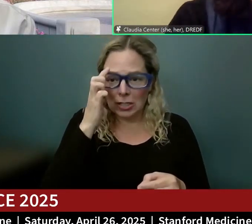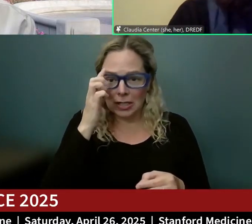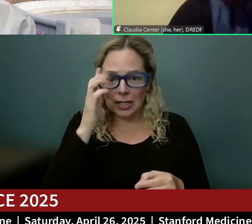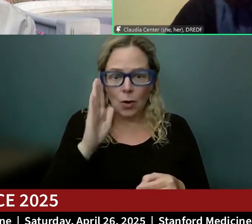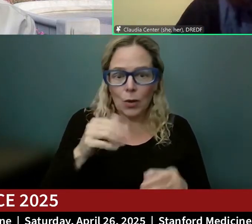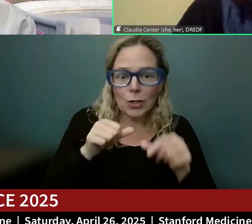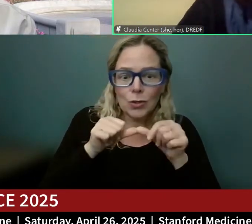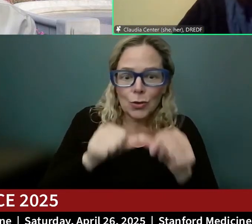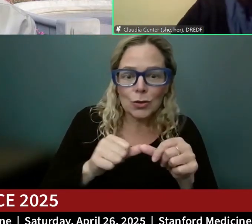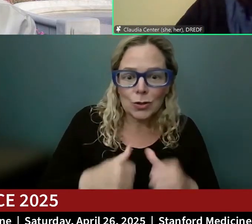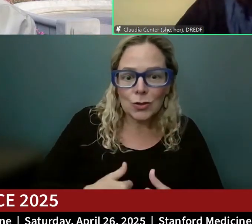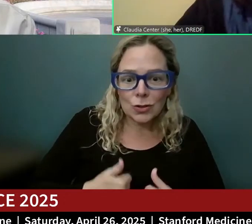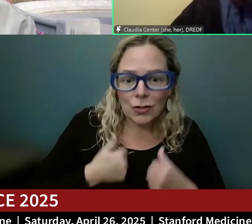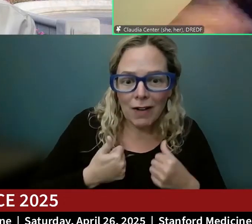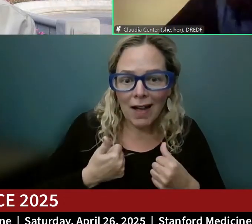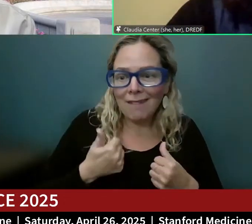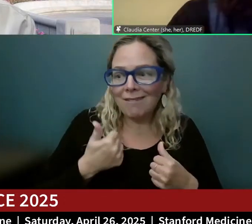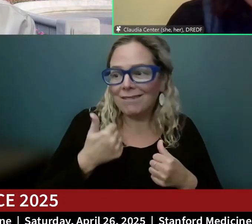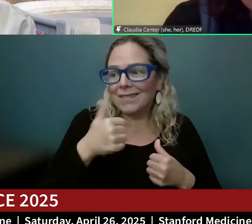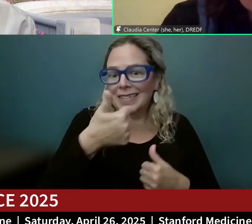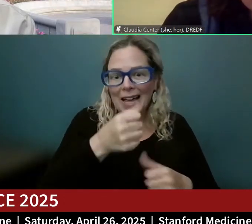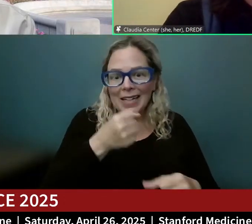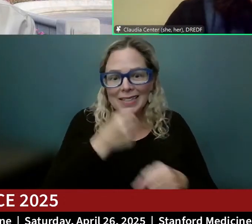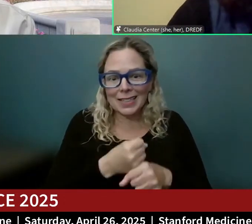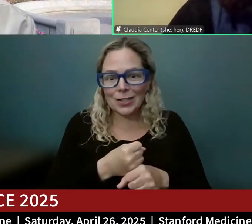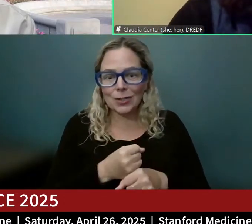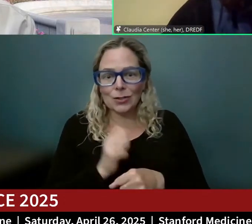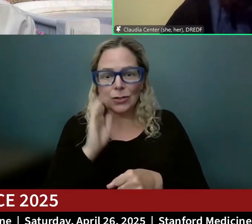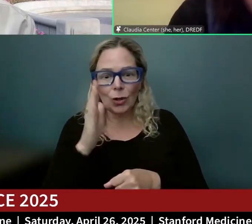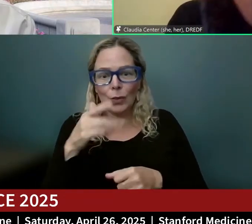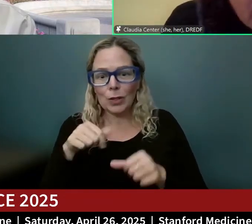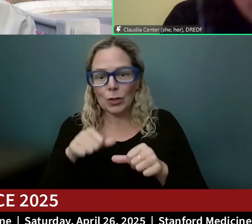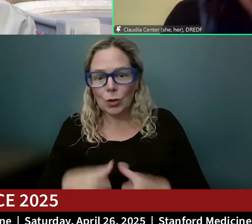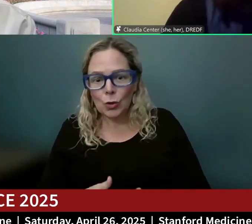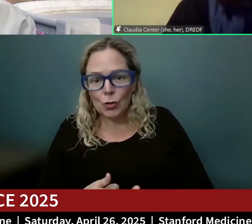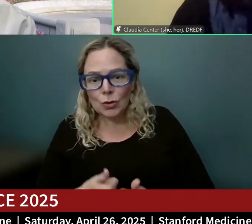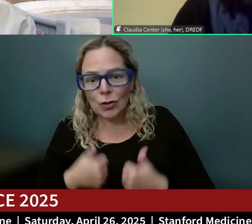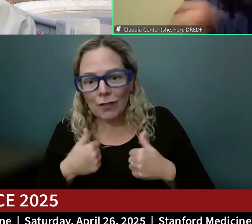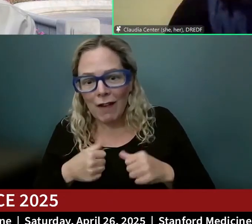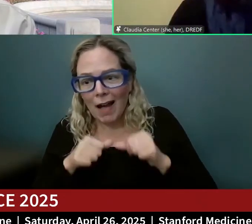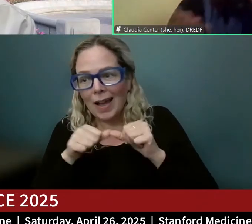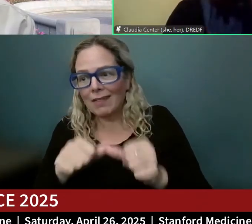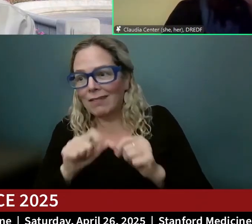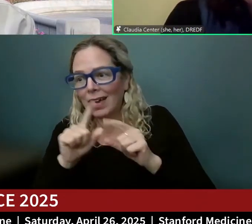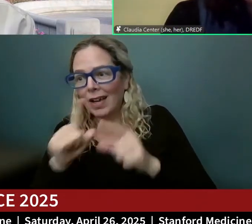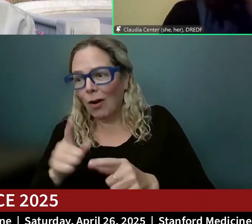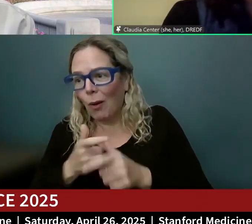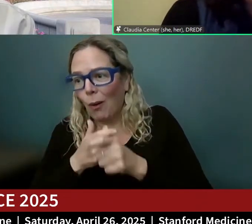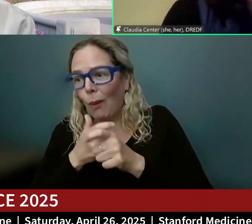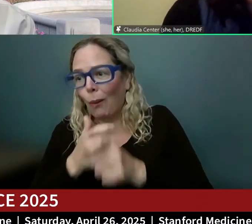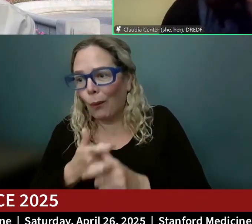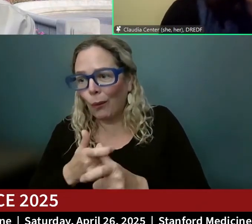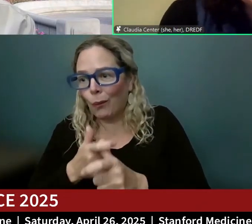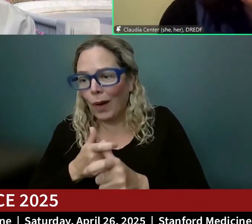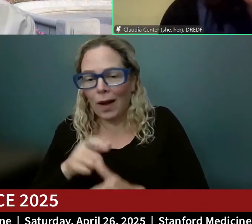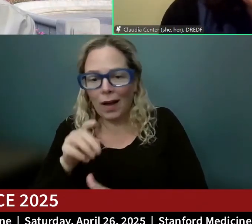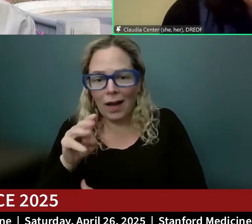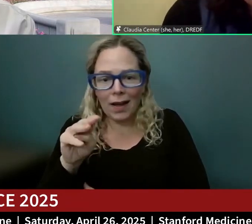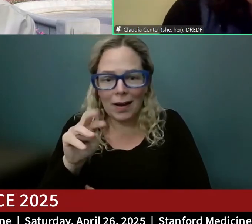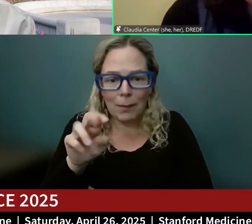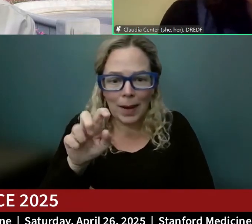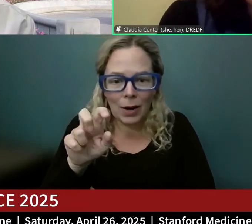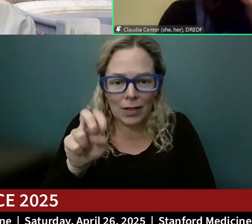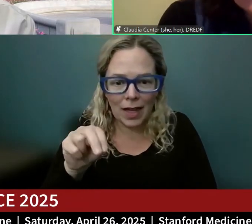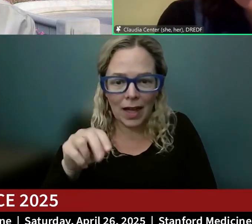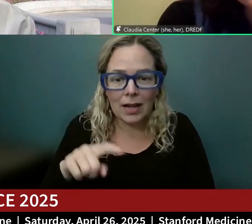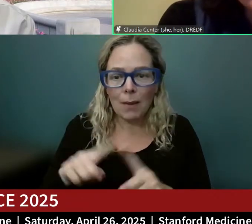10 years? It's not, are you Mhm. going to survive and go run a marathon? But just like short-term survival, that if